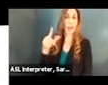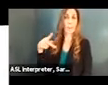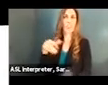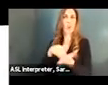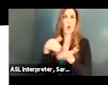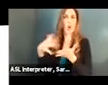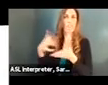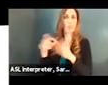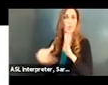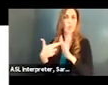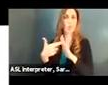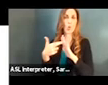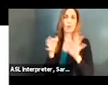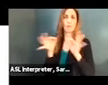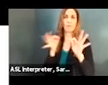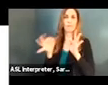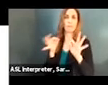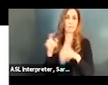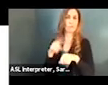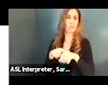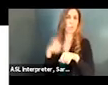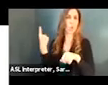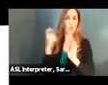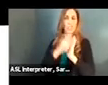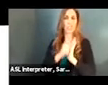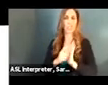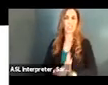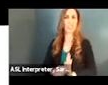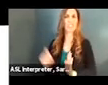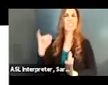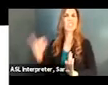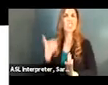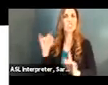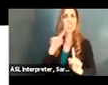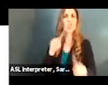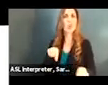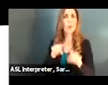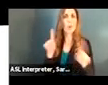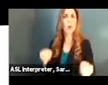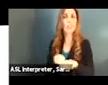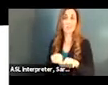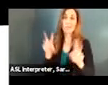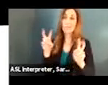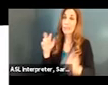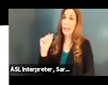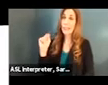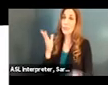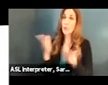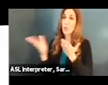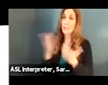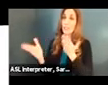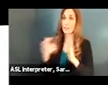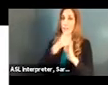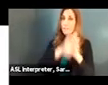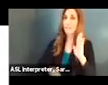having to write pretty lengthy insurance reports. That's considered an AT service.